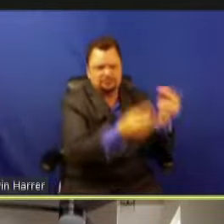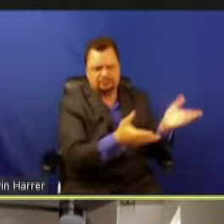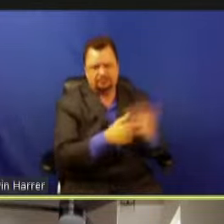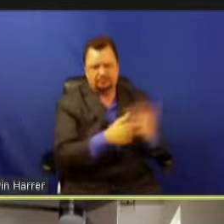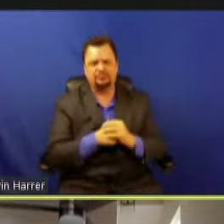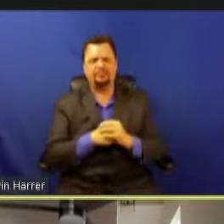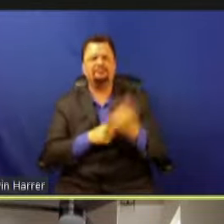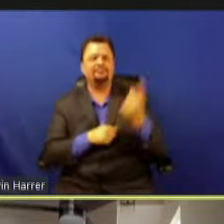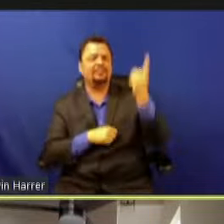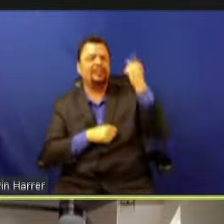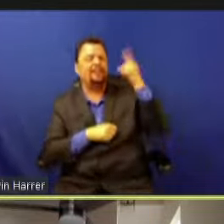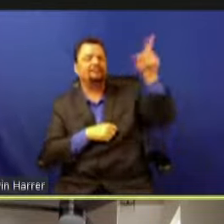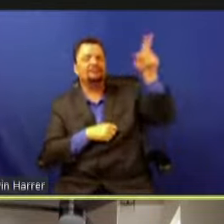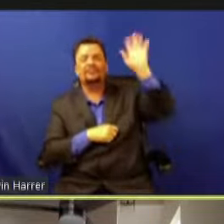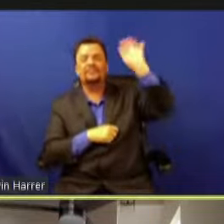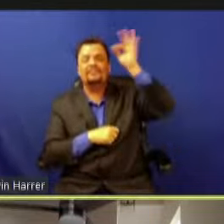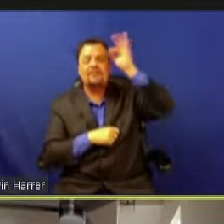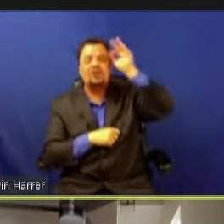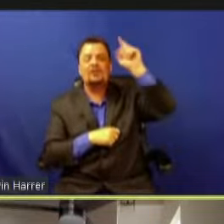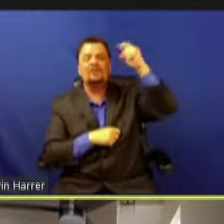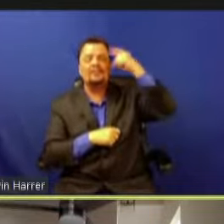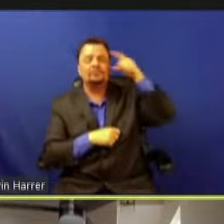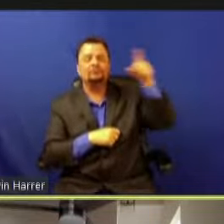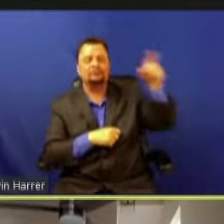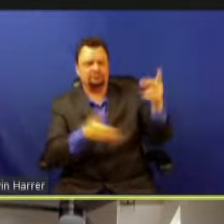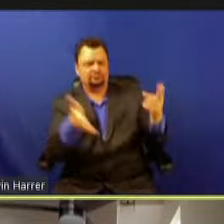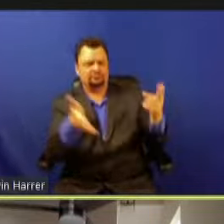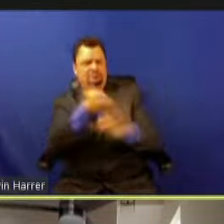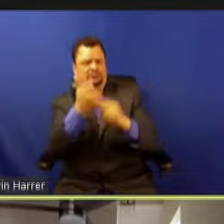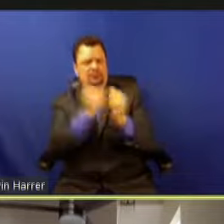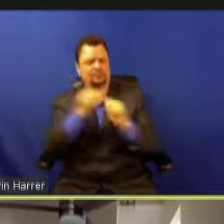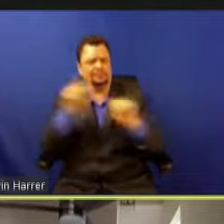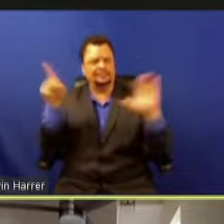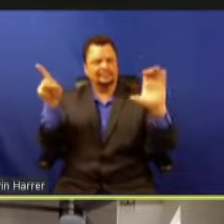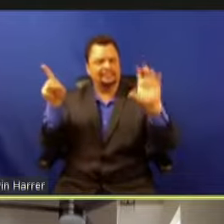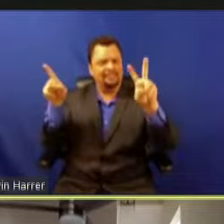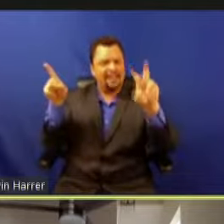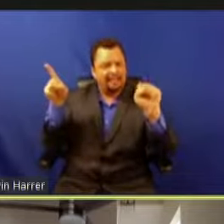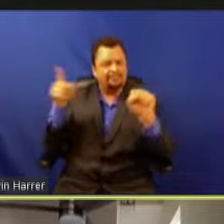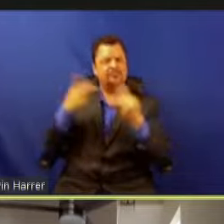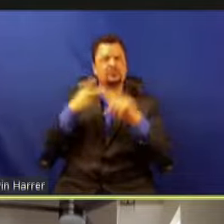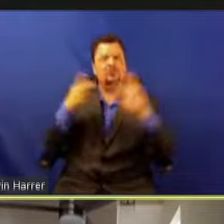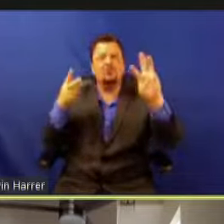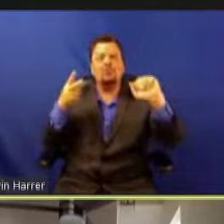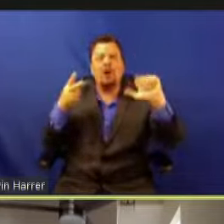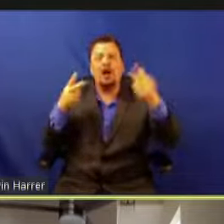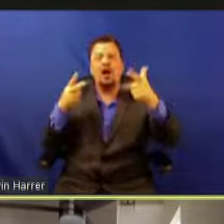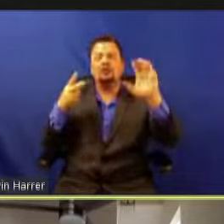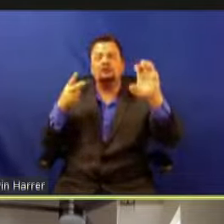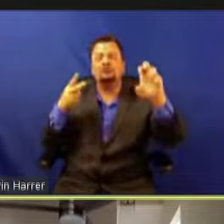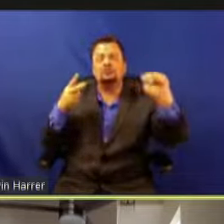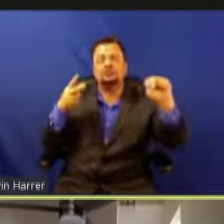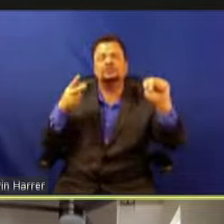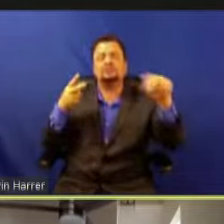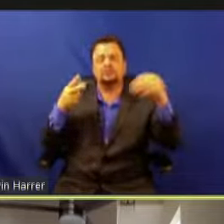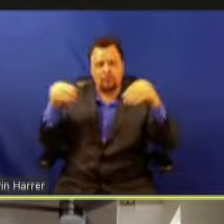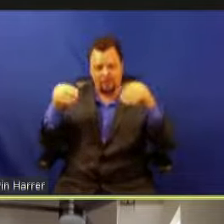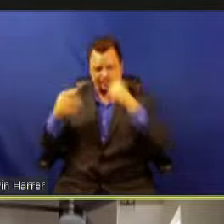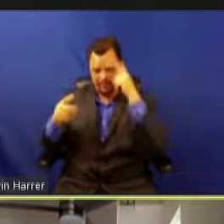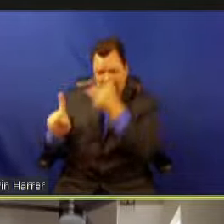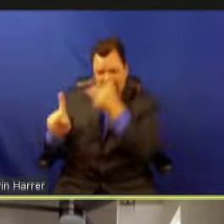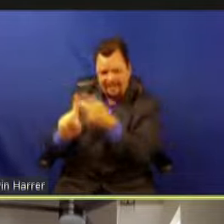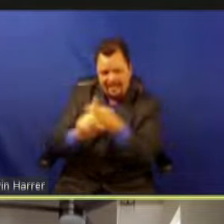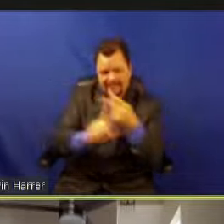CVS, and Walgreens to vaccinate our long-term care facility residents and staff. This year, the state is partnering with our